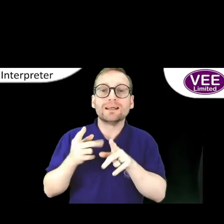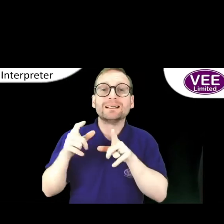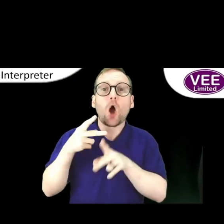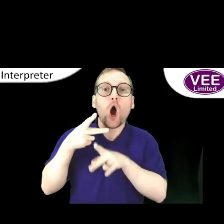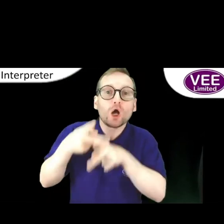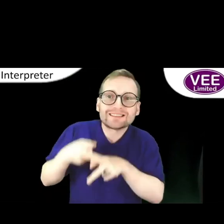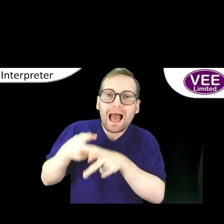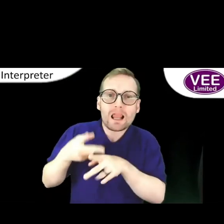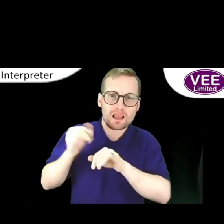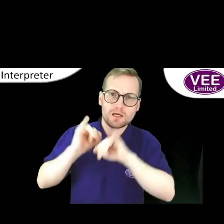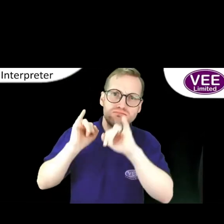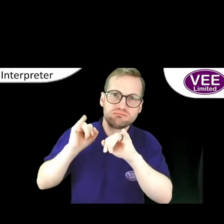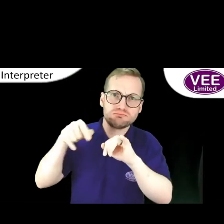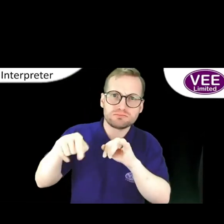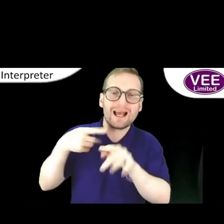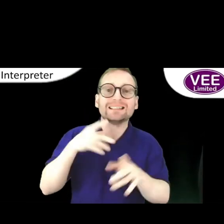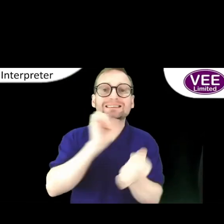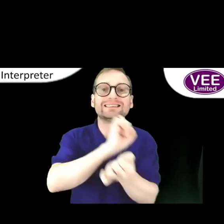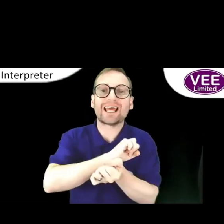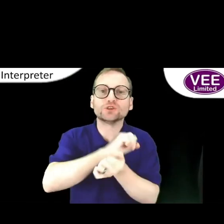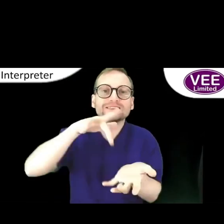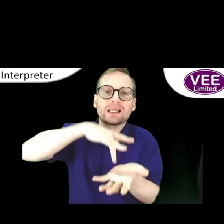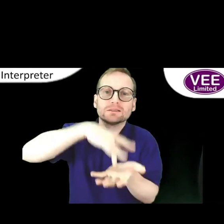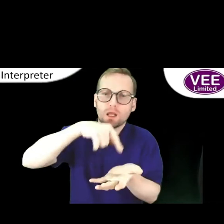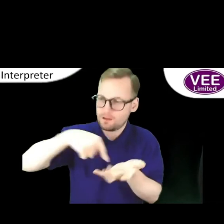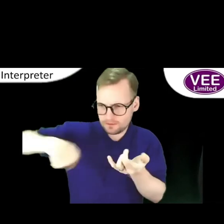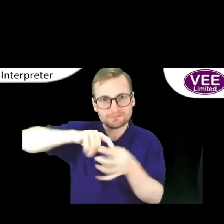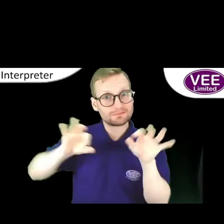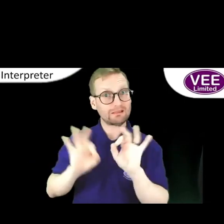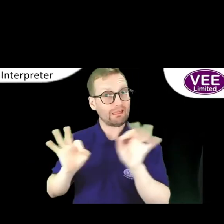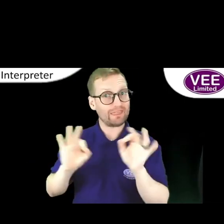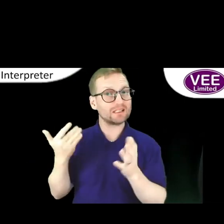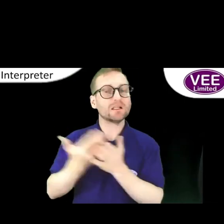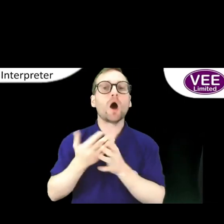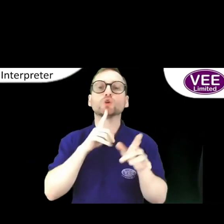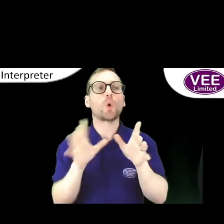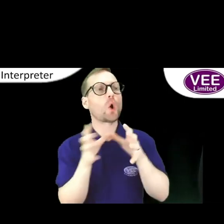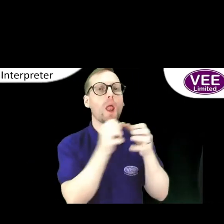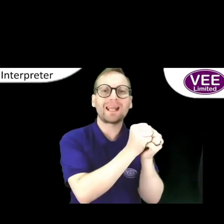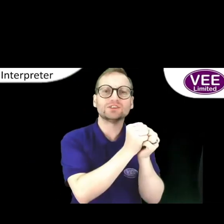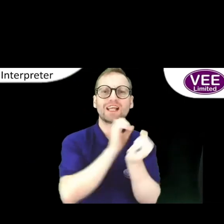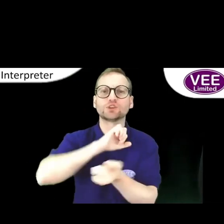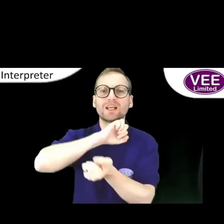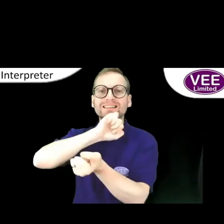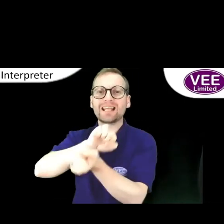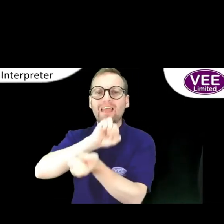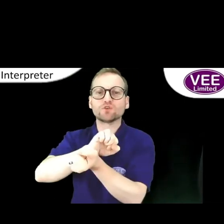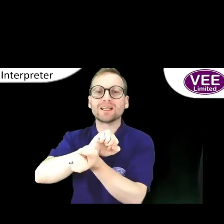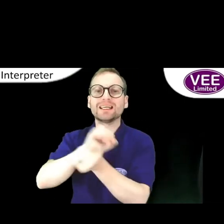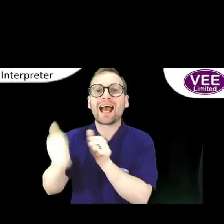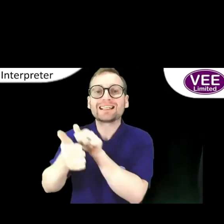need to highlight the long history of migration in Britain and surrounding issues, including colonisation, slavery and the Industrial